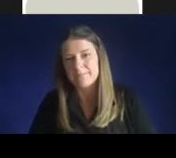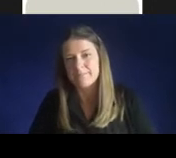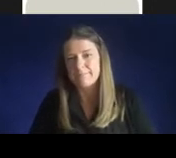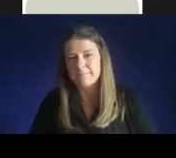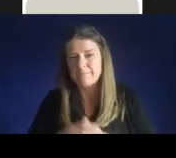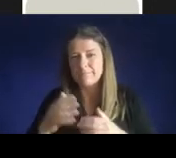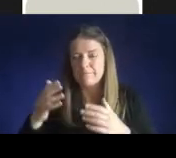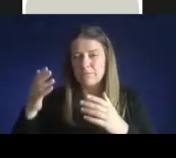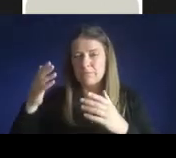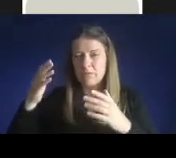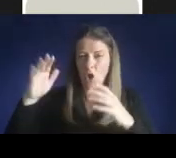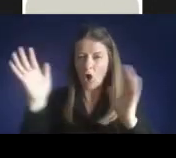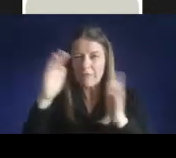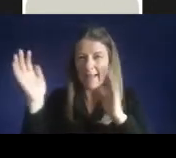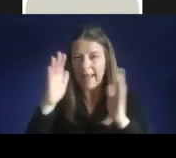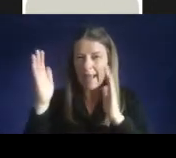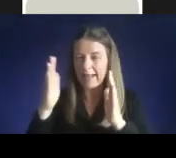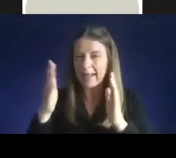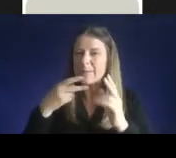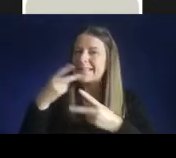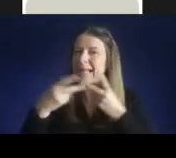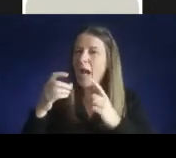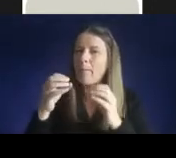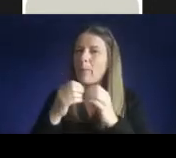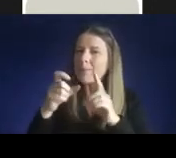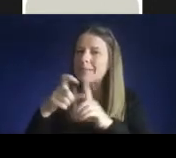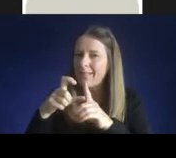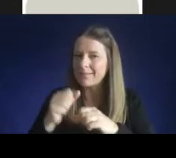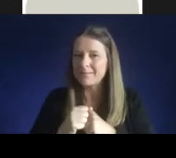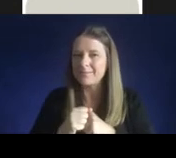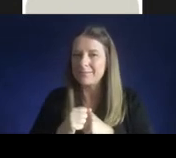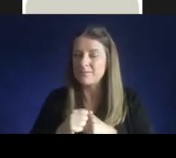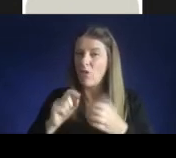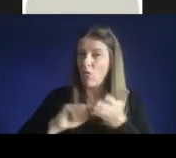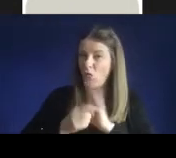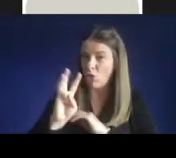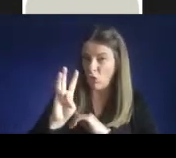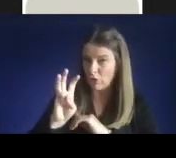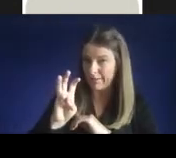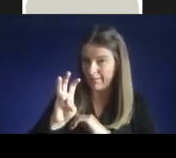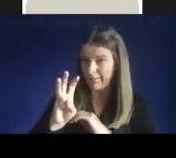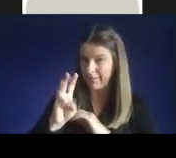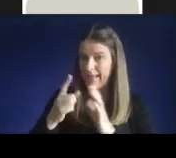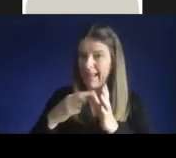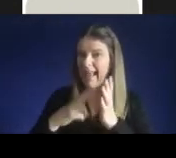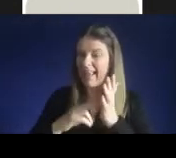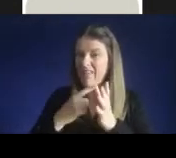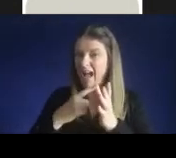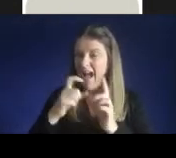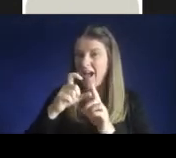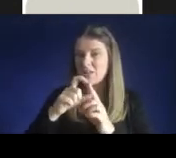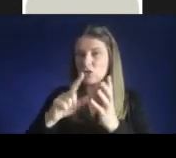Hurricane by Bob Dylan. The 13th by Ava DuVernay. Vox